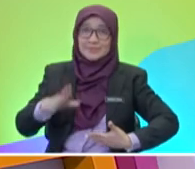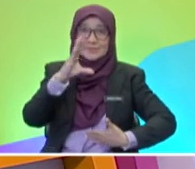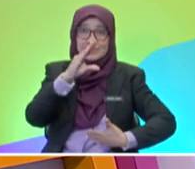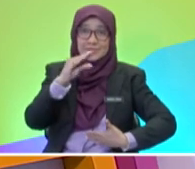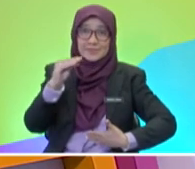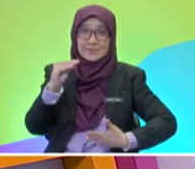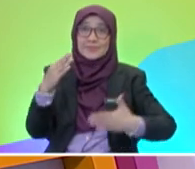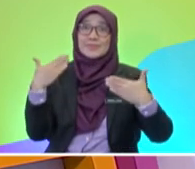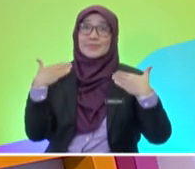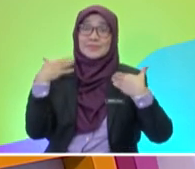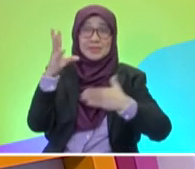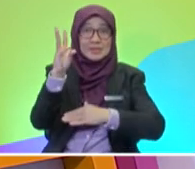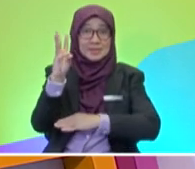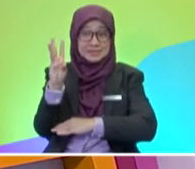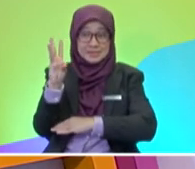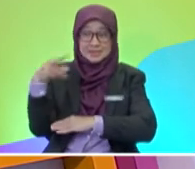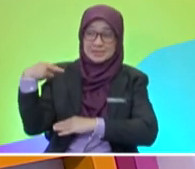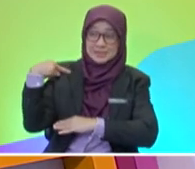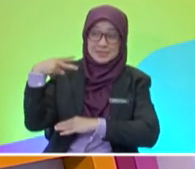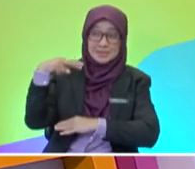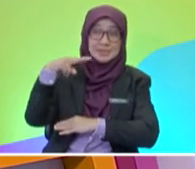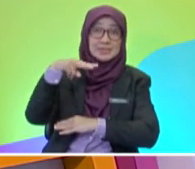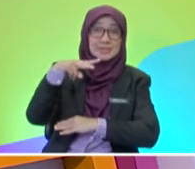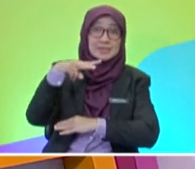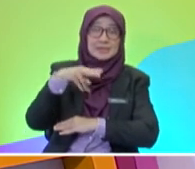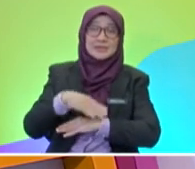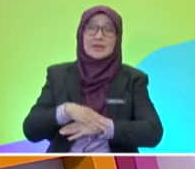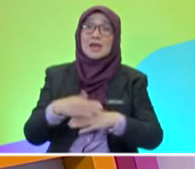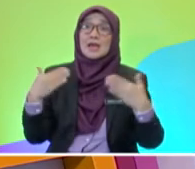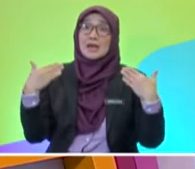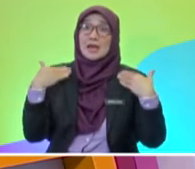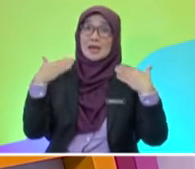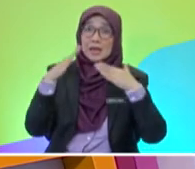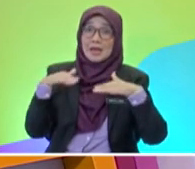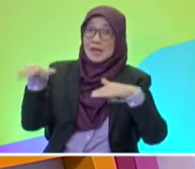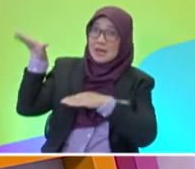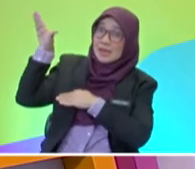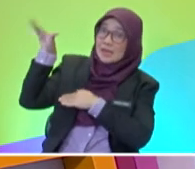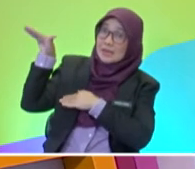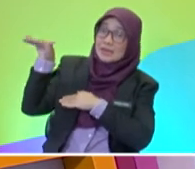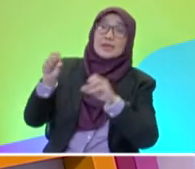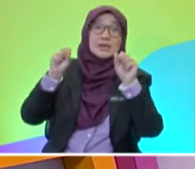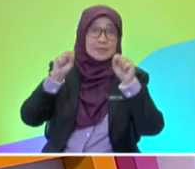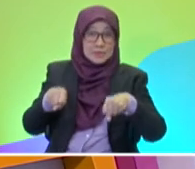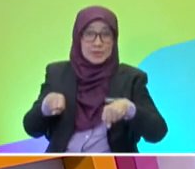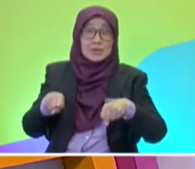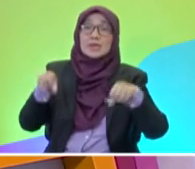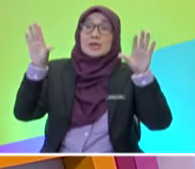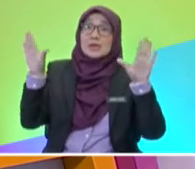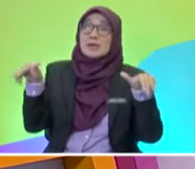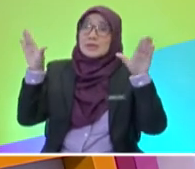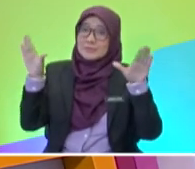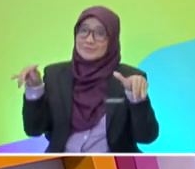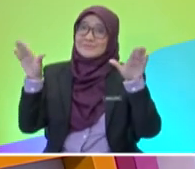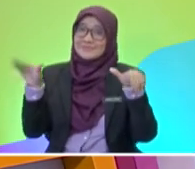have six legs. Insects have a pair of wings. Insects can fly. Most insects can